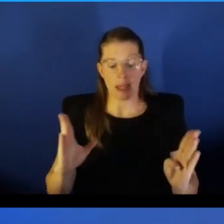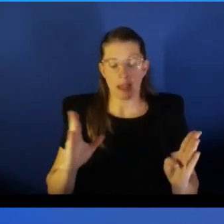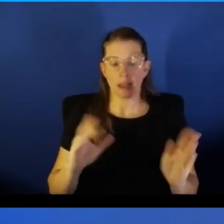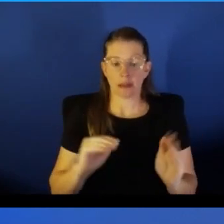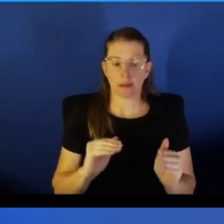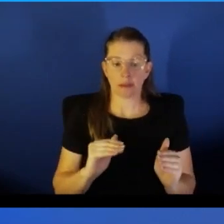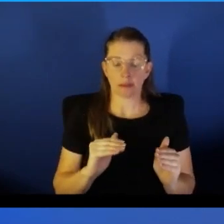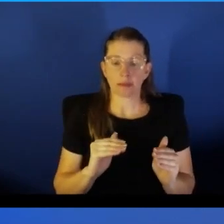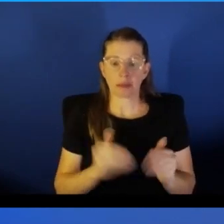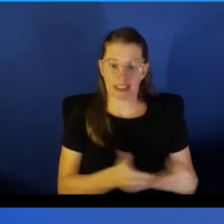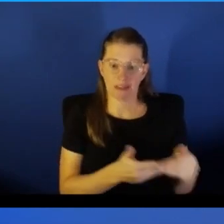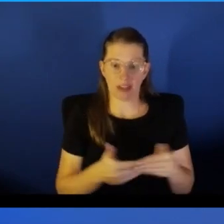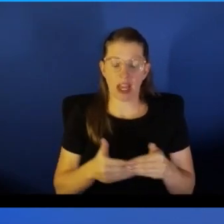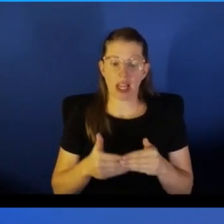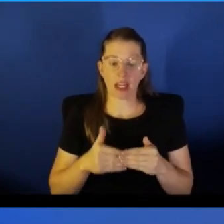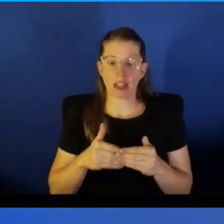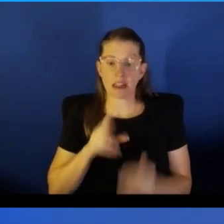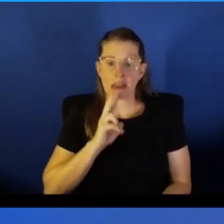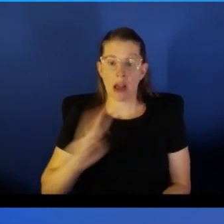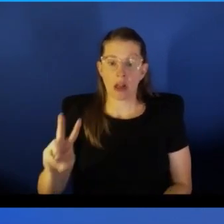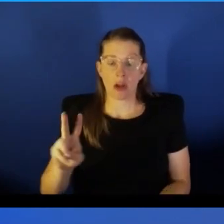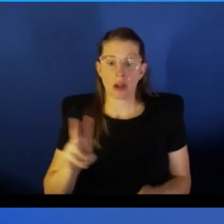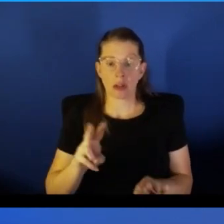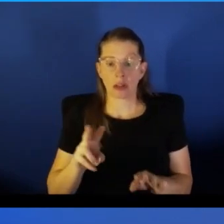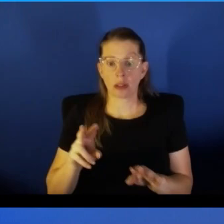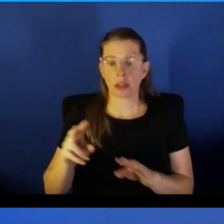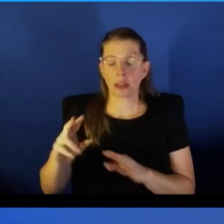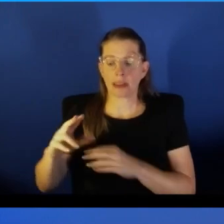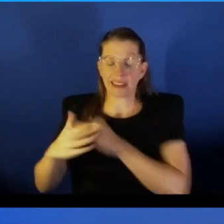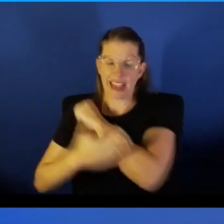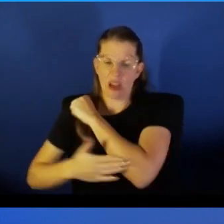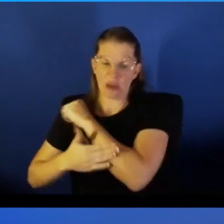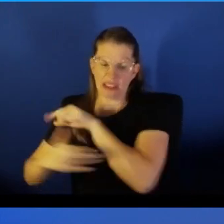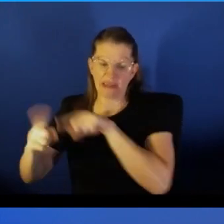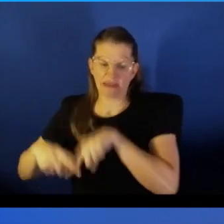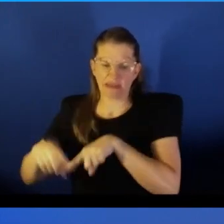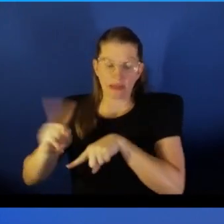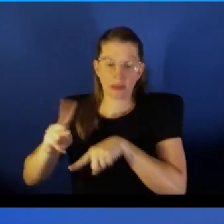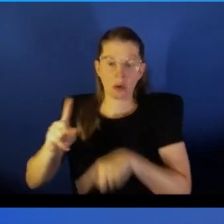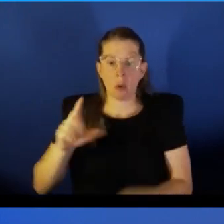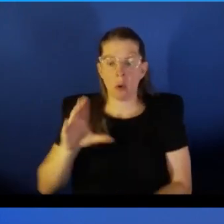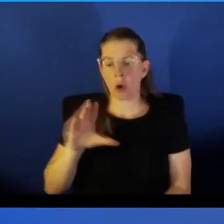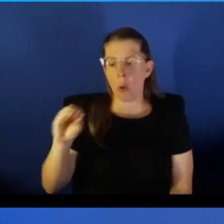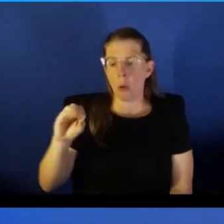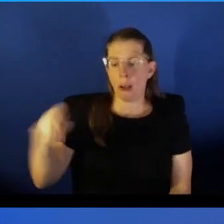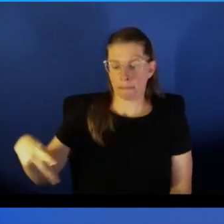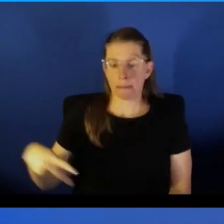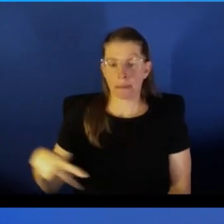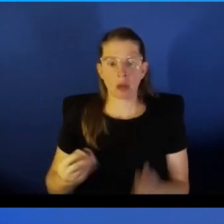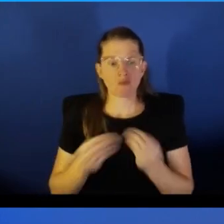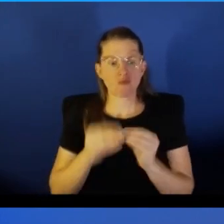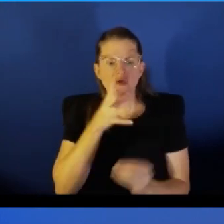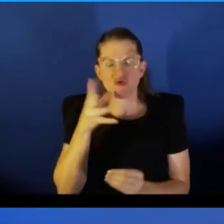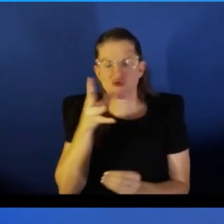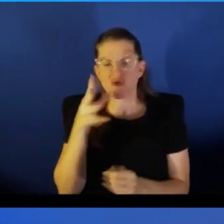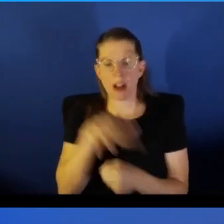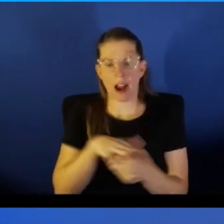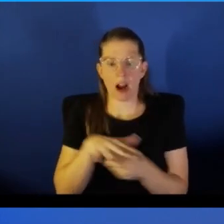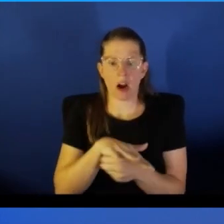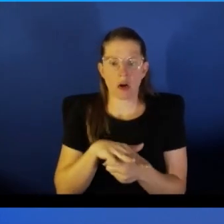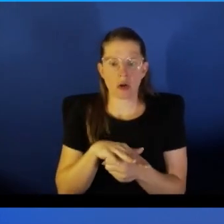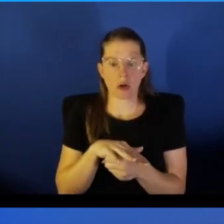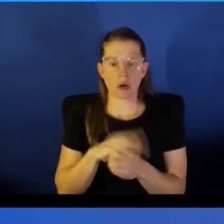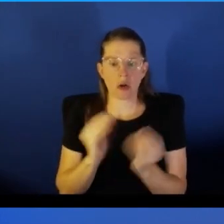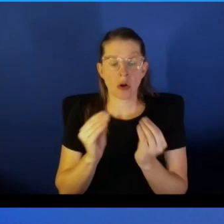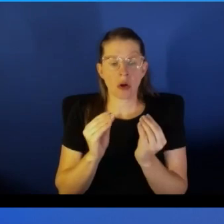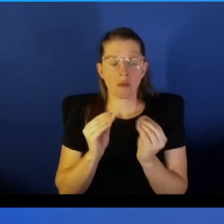programs, which is typically either based by your county or through co-ops in some of the more rural areas where there'll be multiple counties